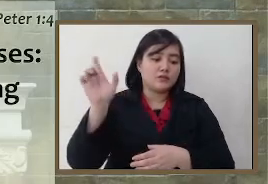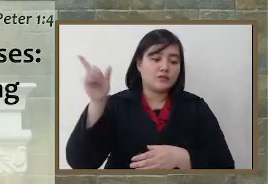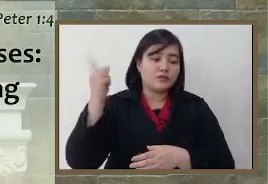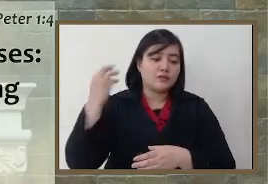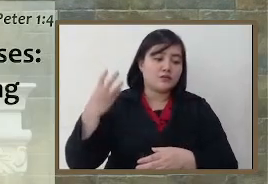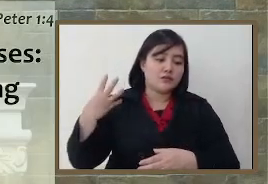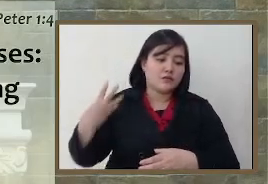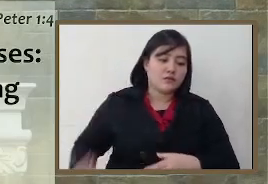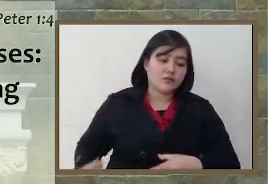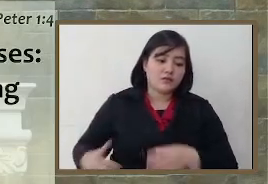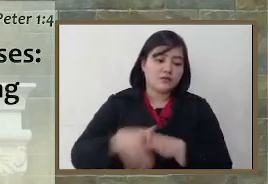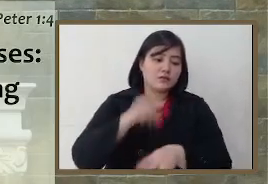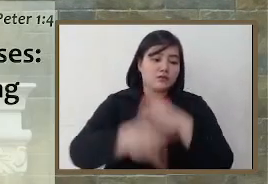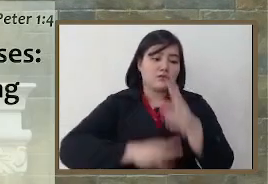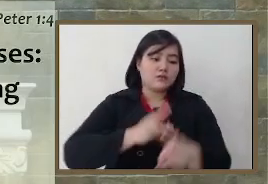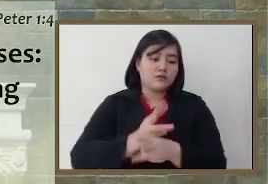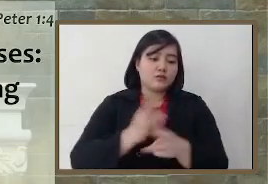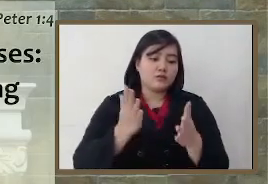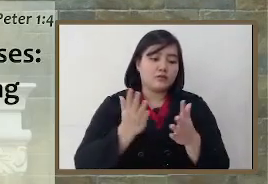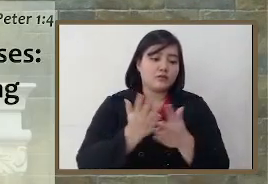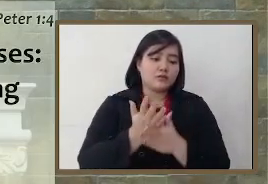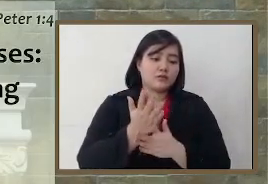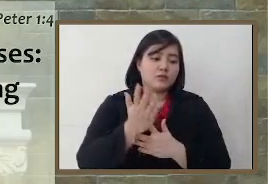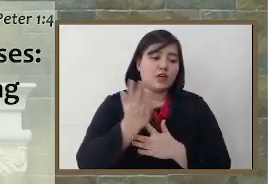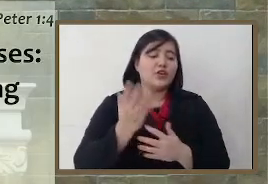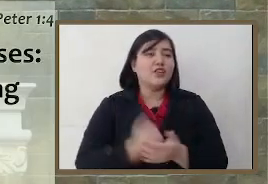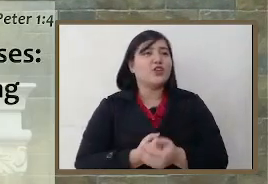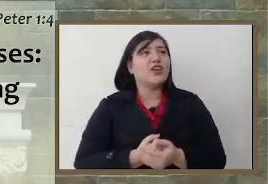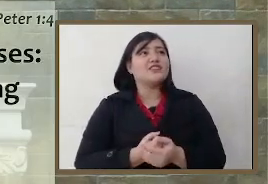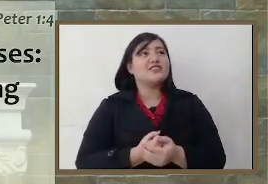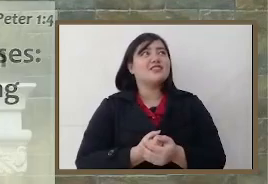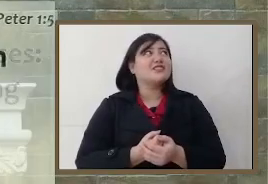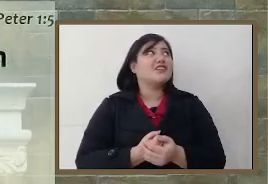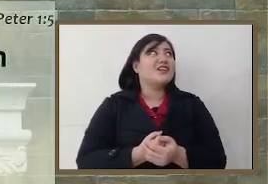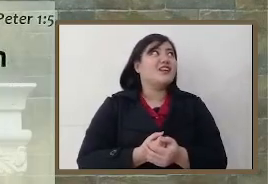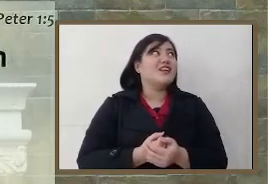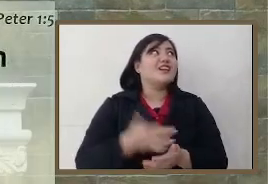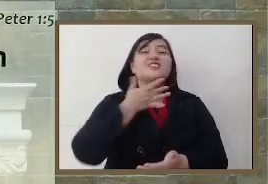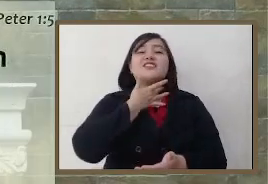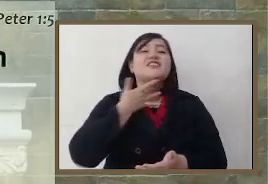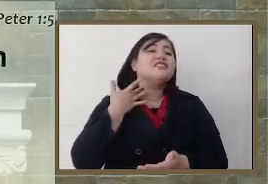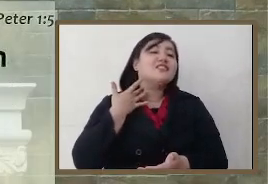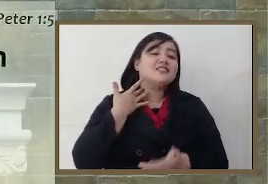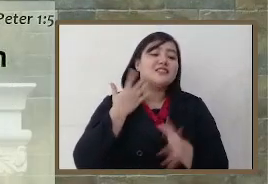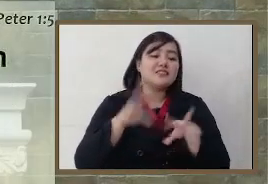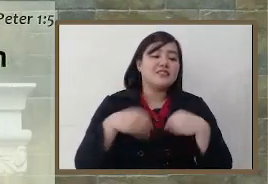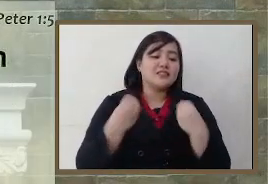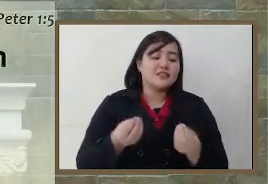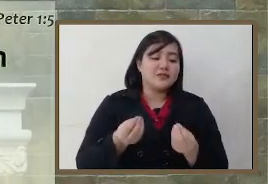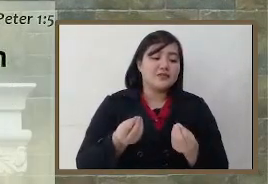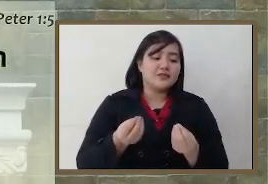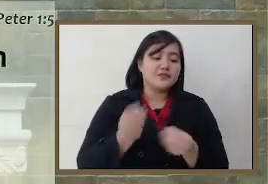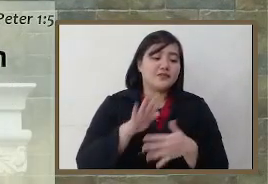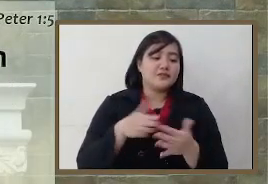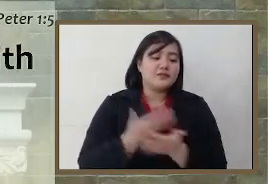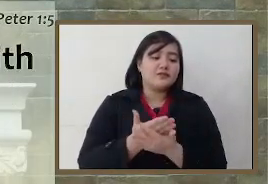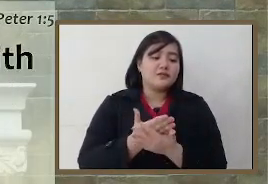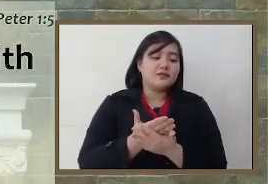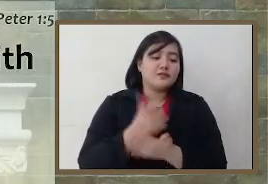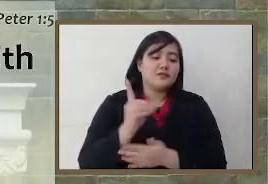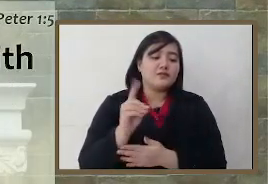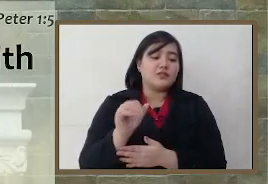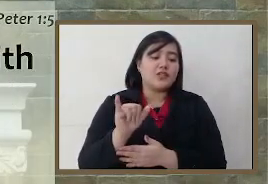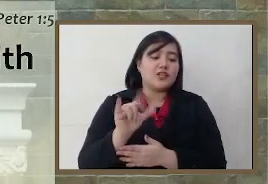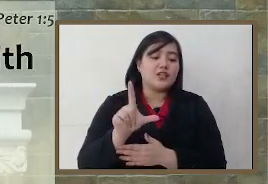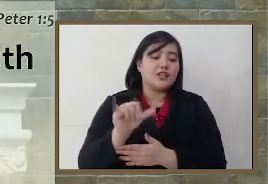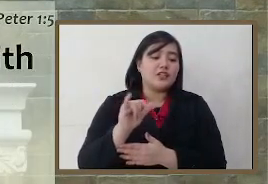the world through lust. And beside this, giving all diligence, add to